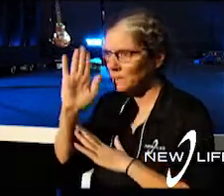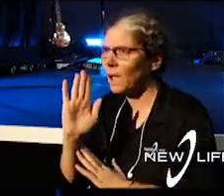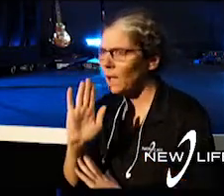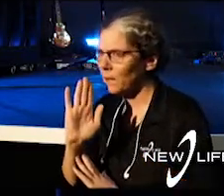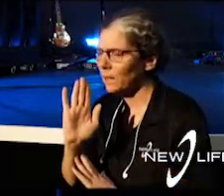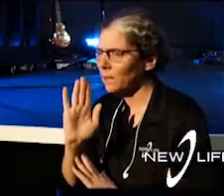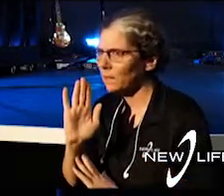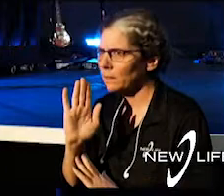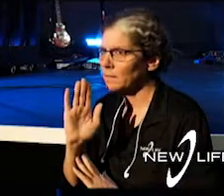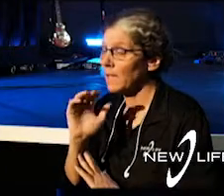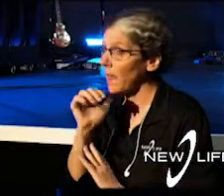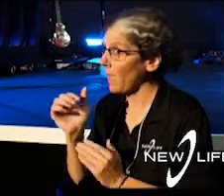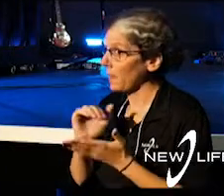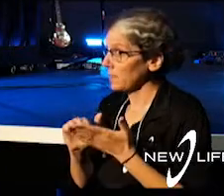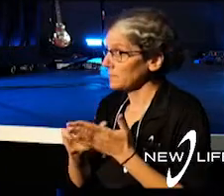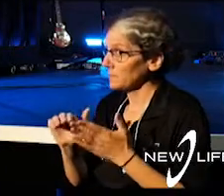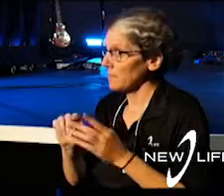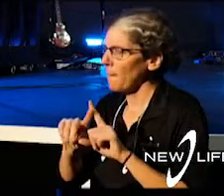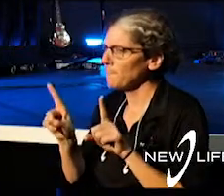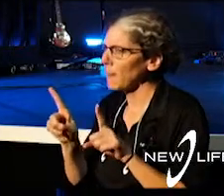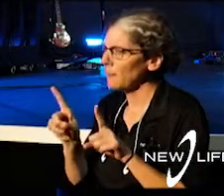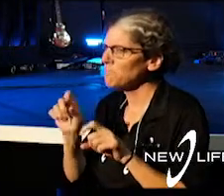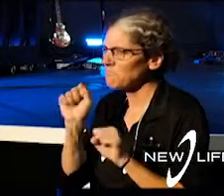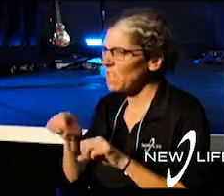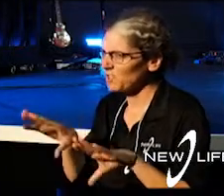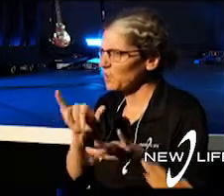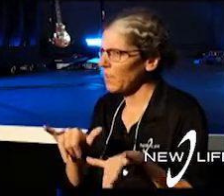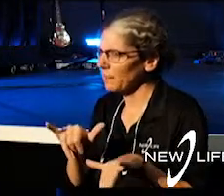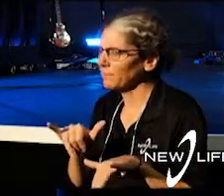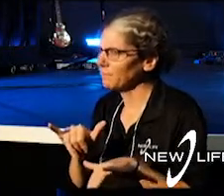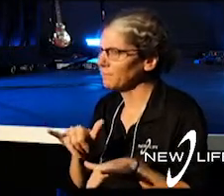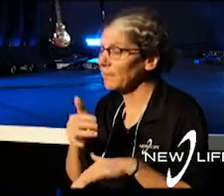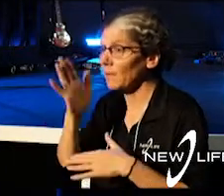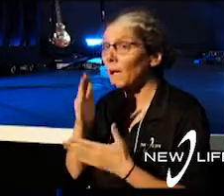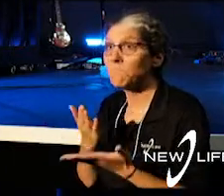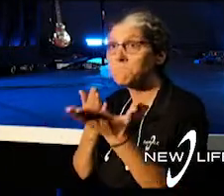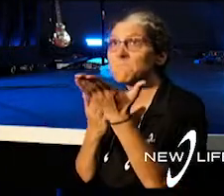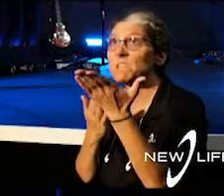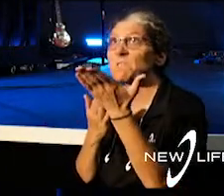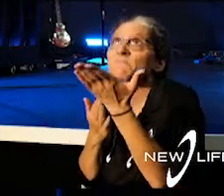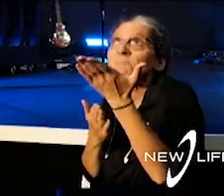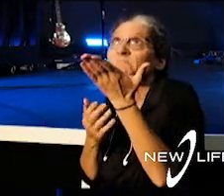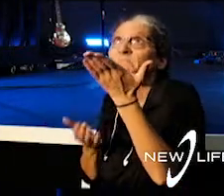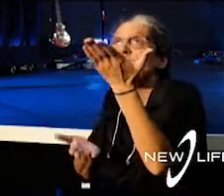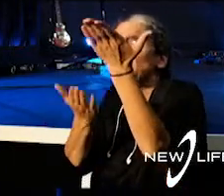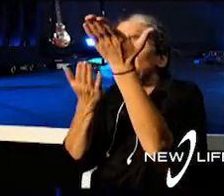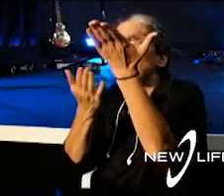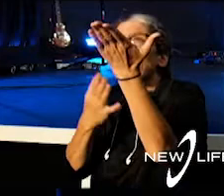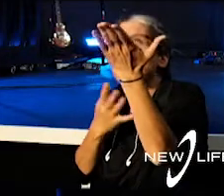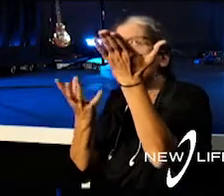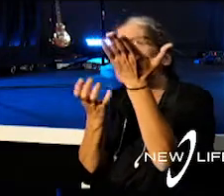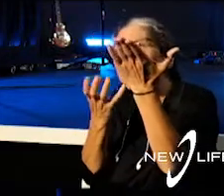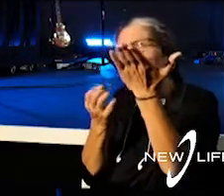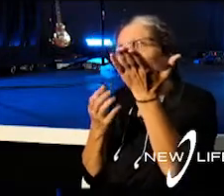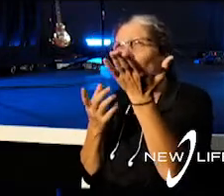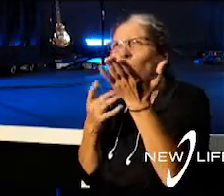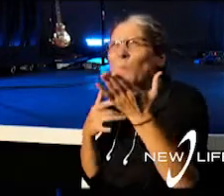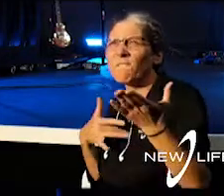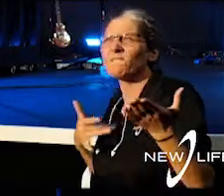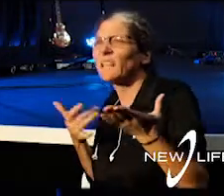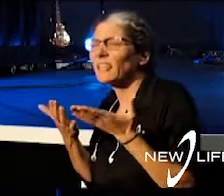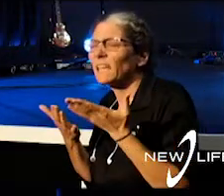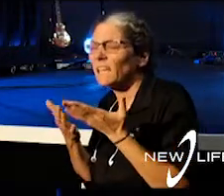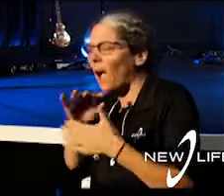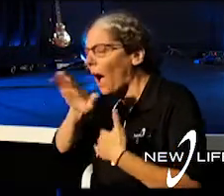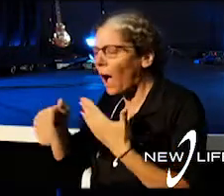Not easy, but quite simple. God, here it is. Here's all my desires. Here's everything I'm feeling.